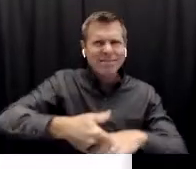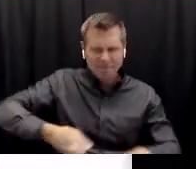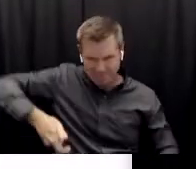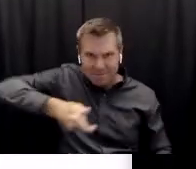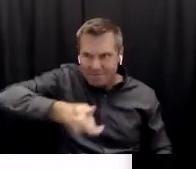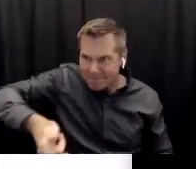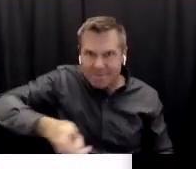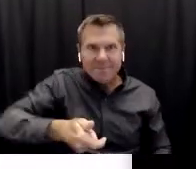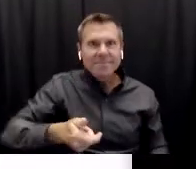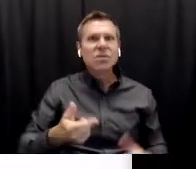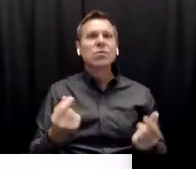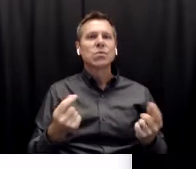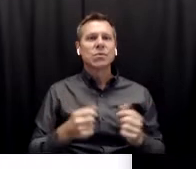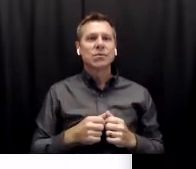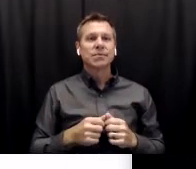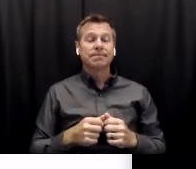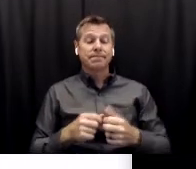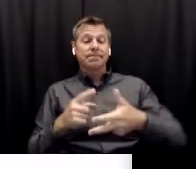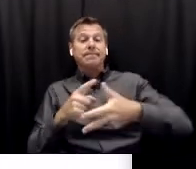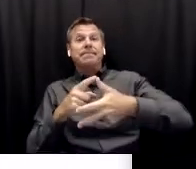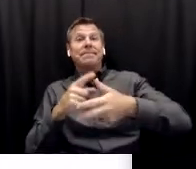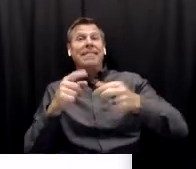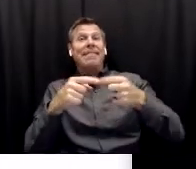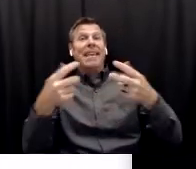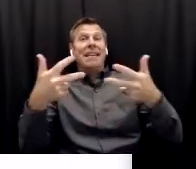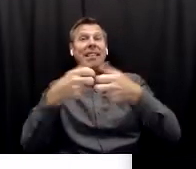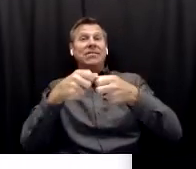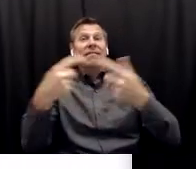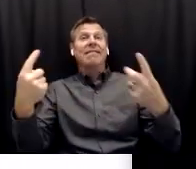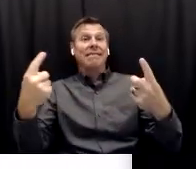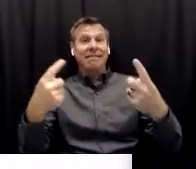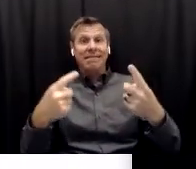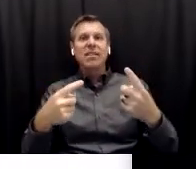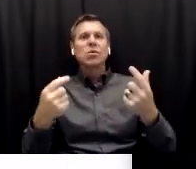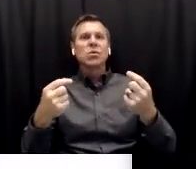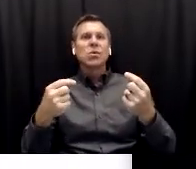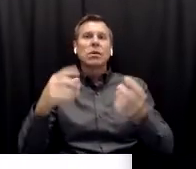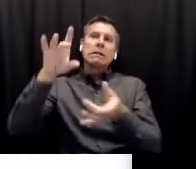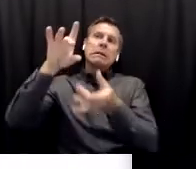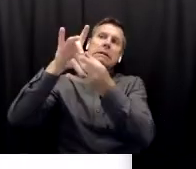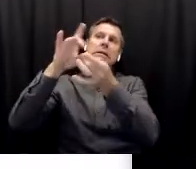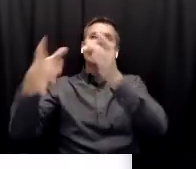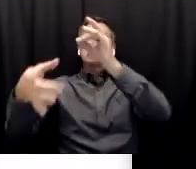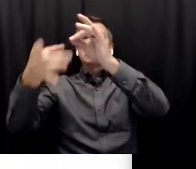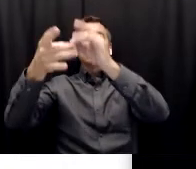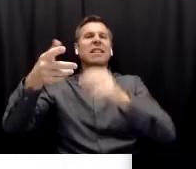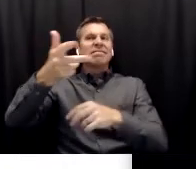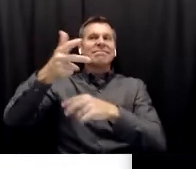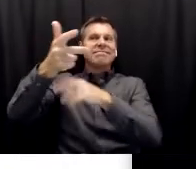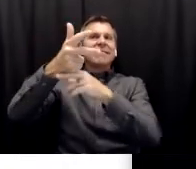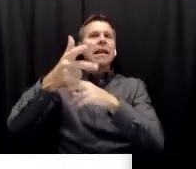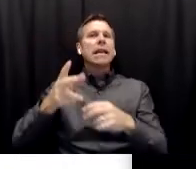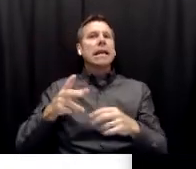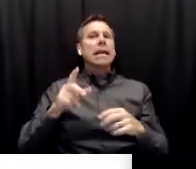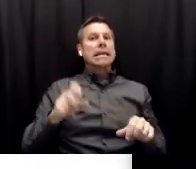our anti-collision lights. Anti-collision lights must be attached to our drone and must be visible for at least 3